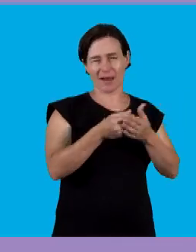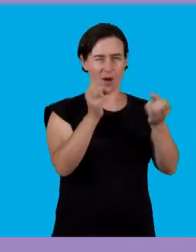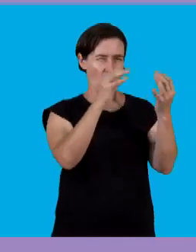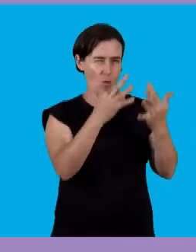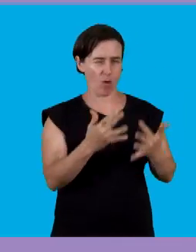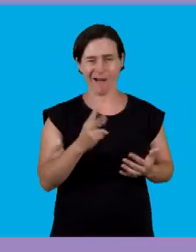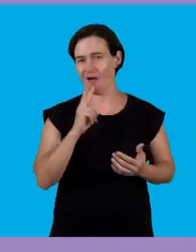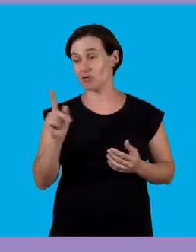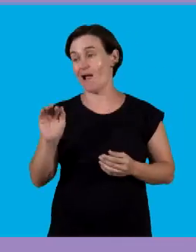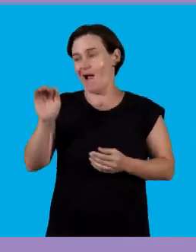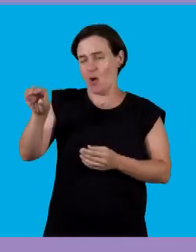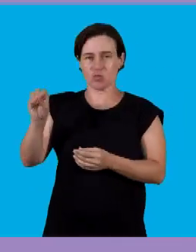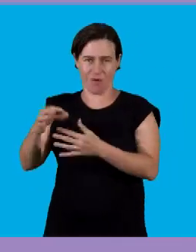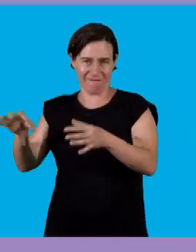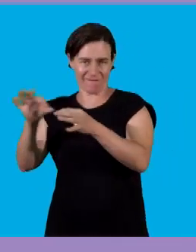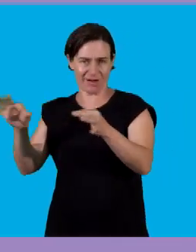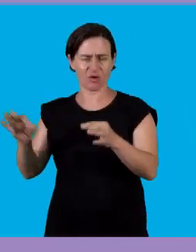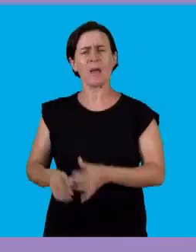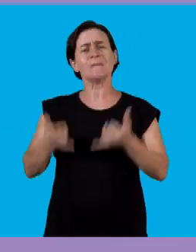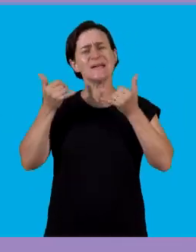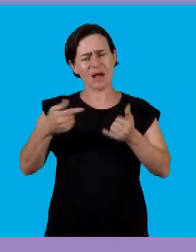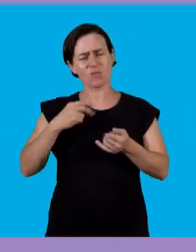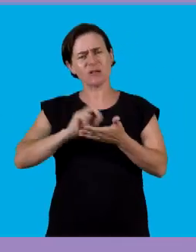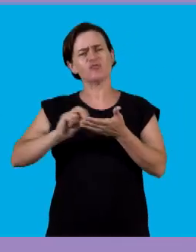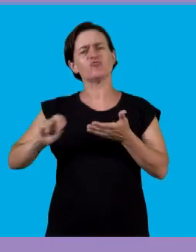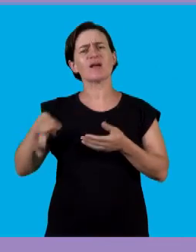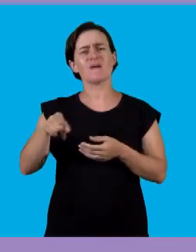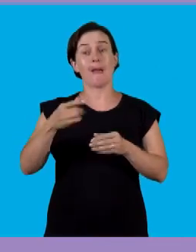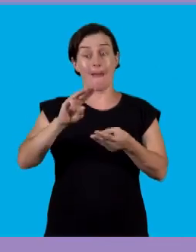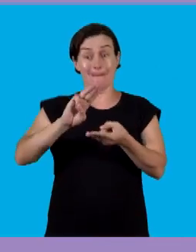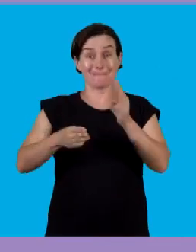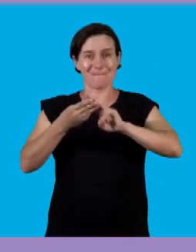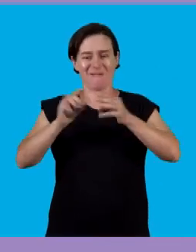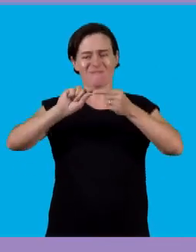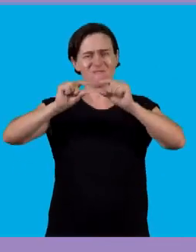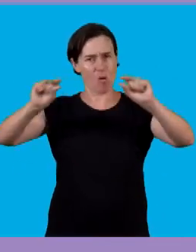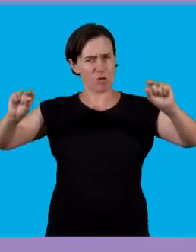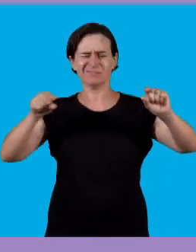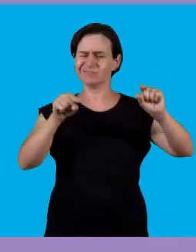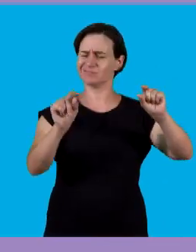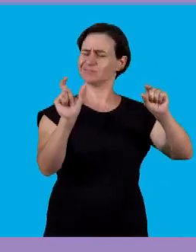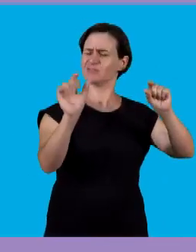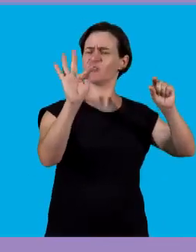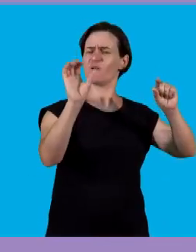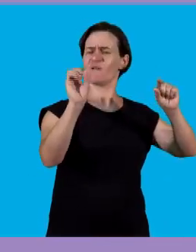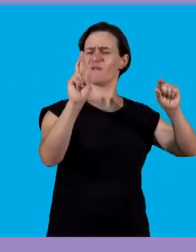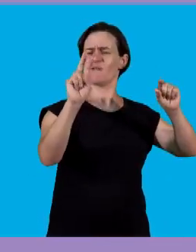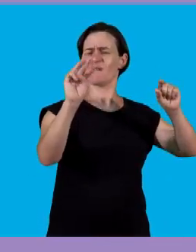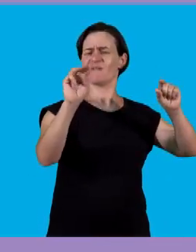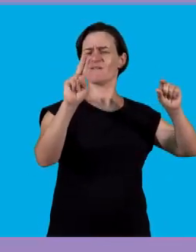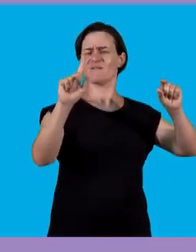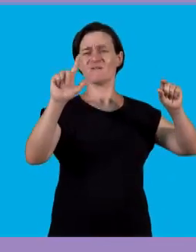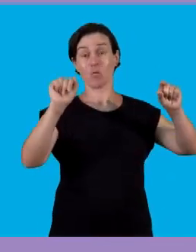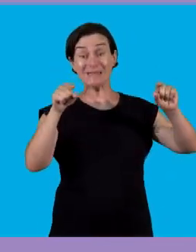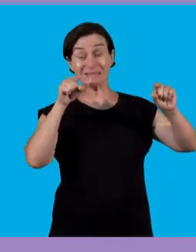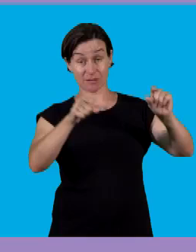our output values. Now we need to write down a formula for this flow diagram. Remember, a formula